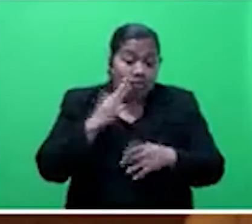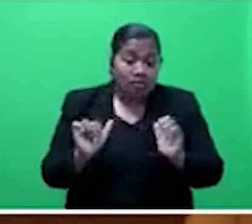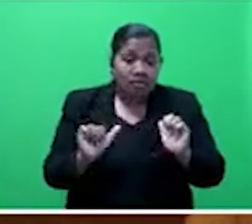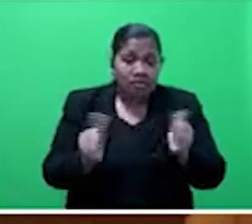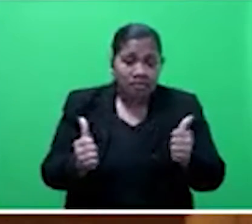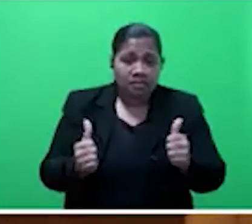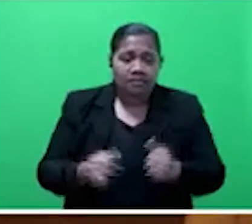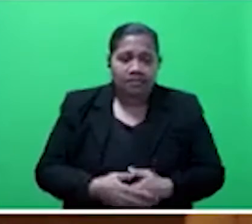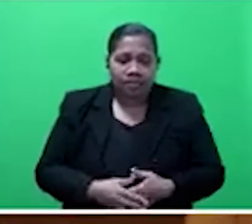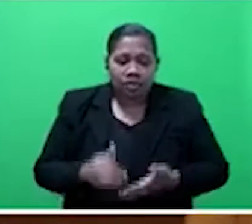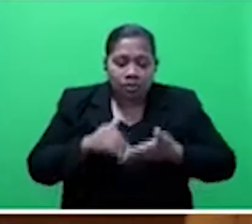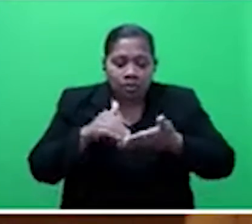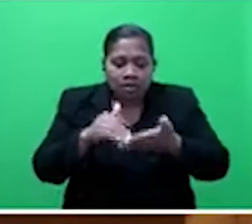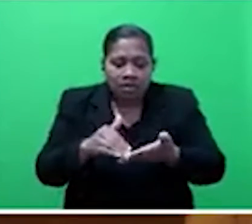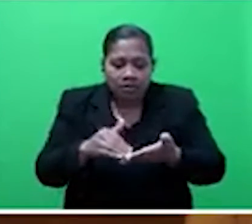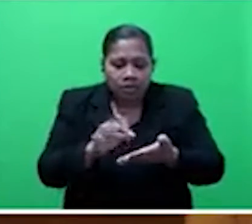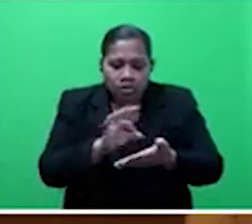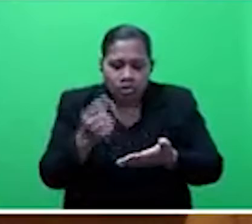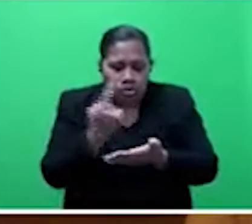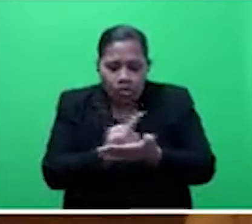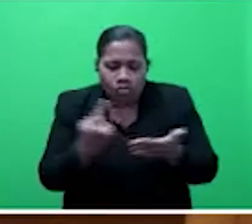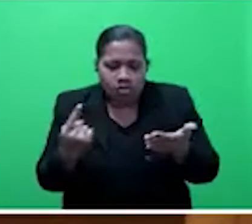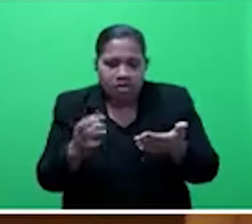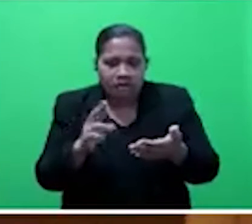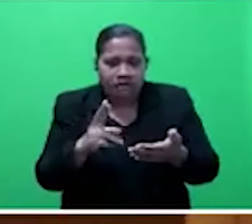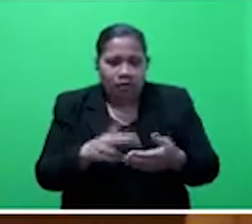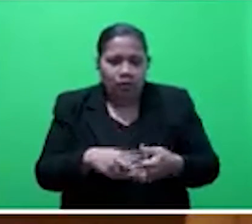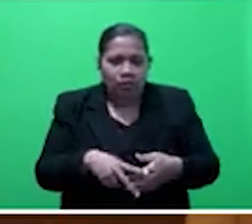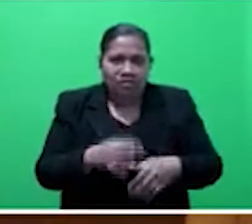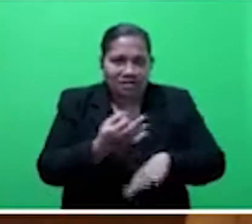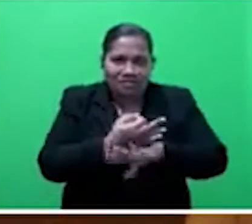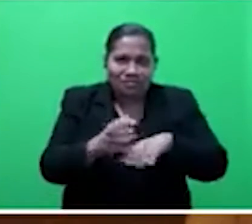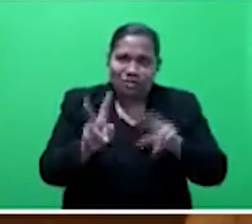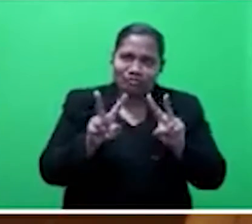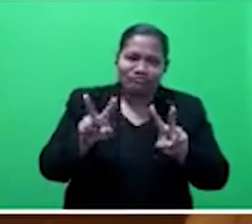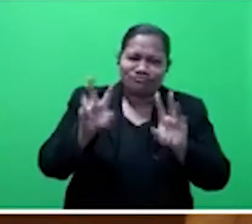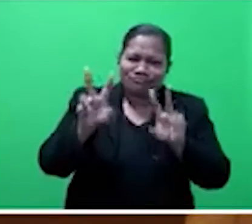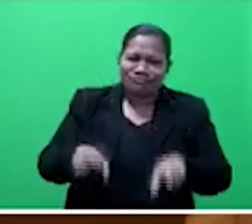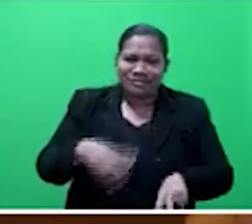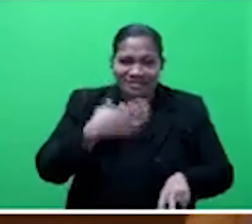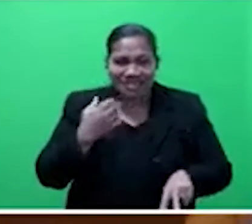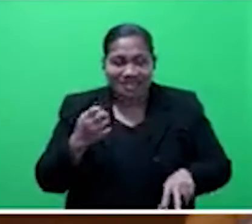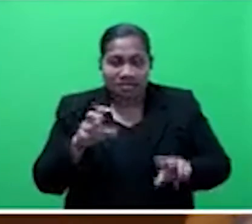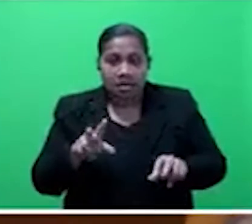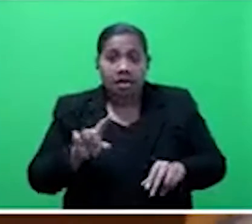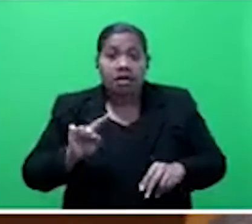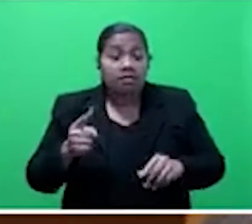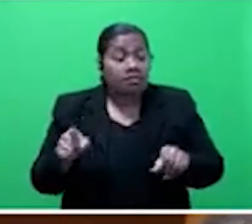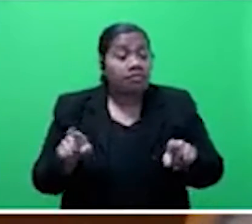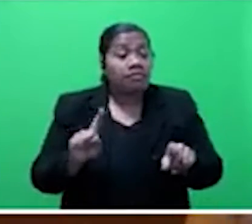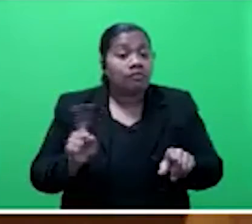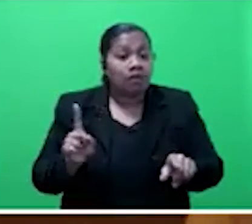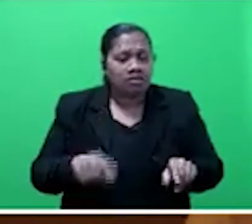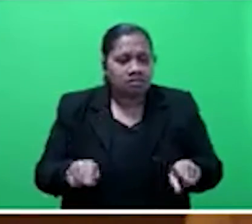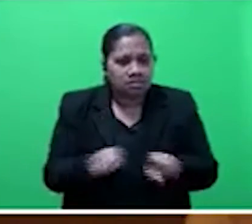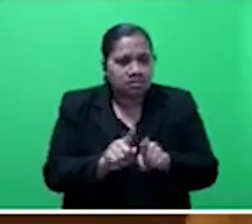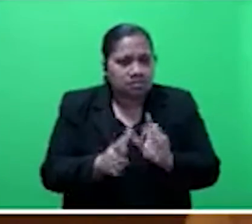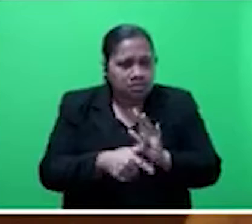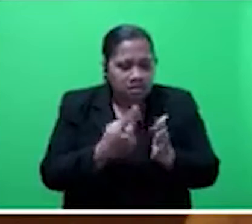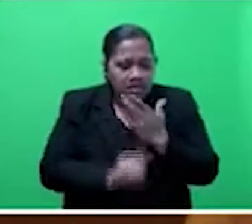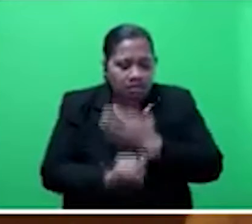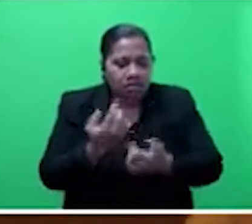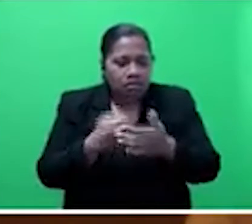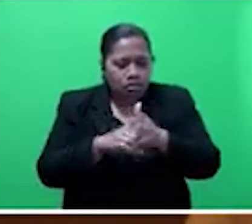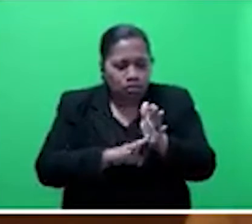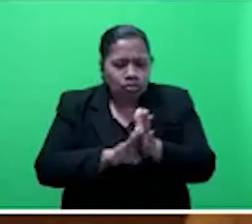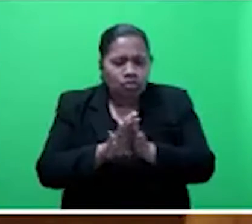not to only provide a fresh look to these facilities, but also build resilience into these critical